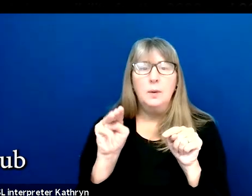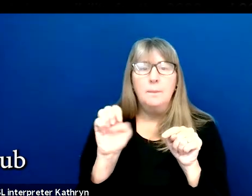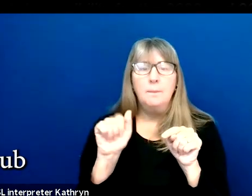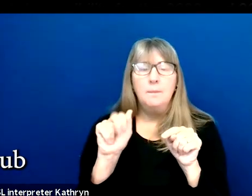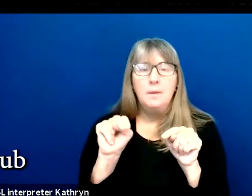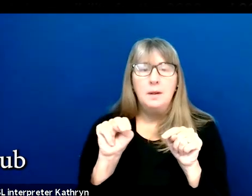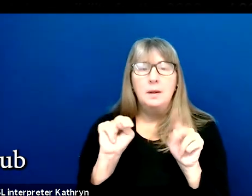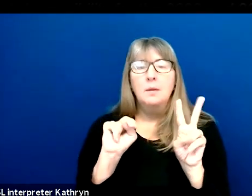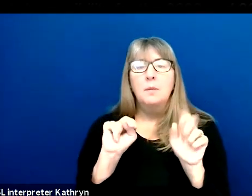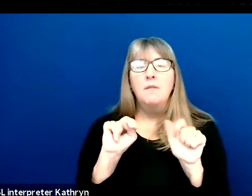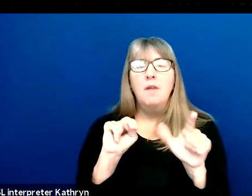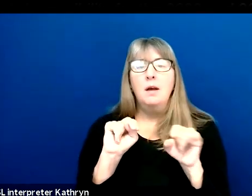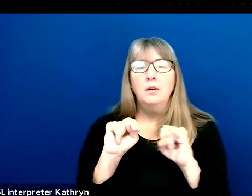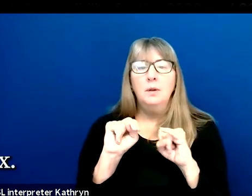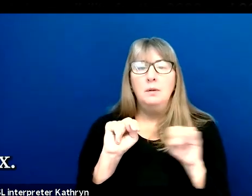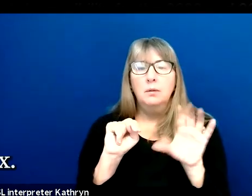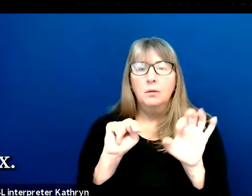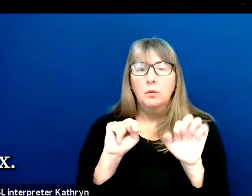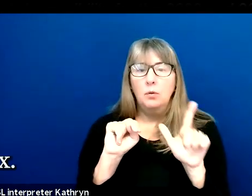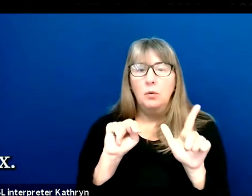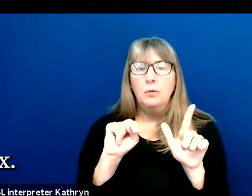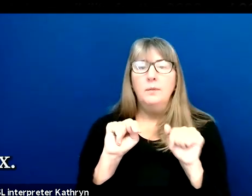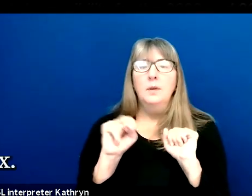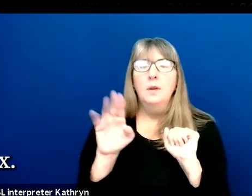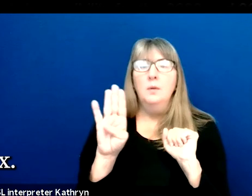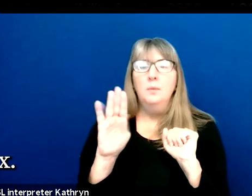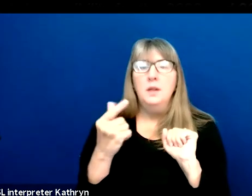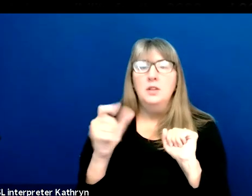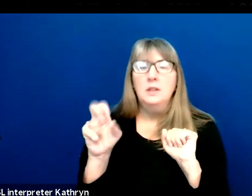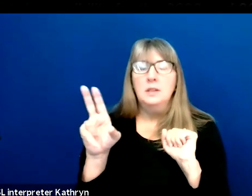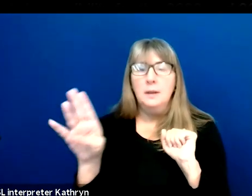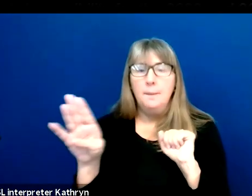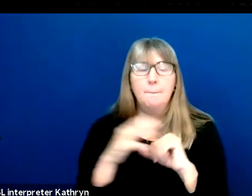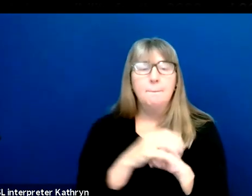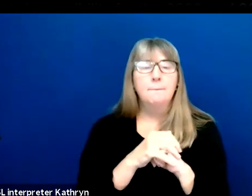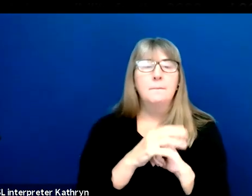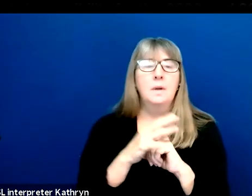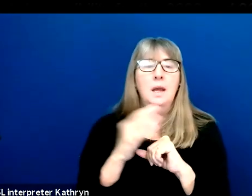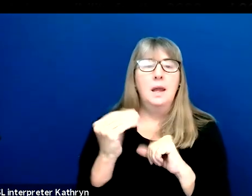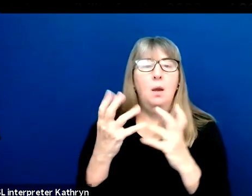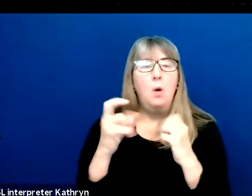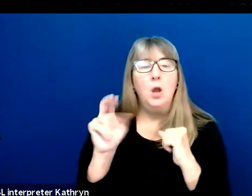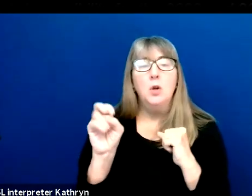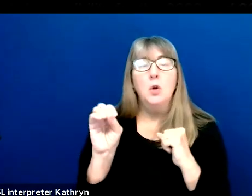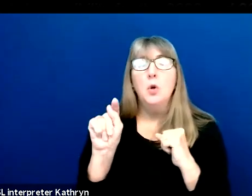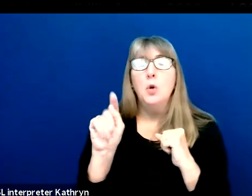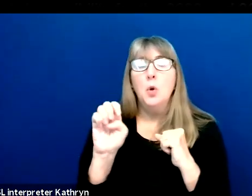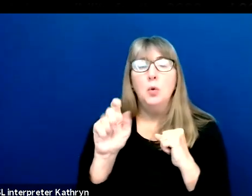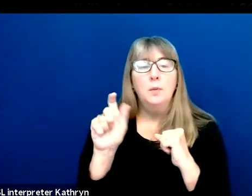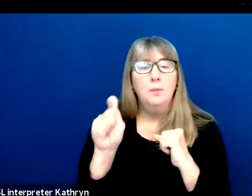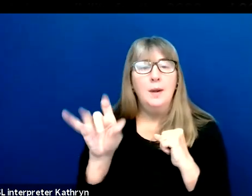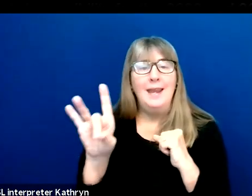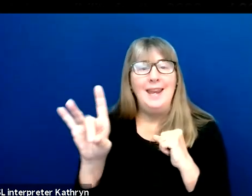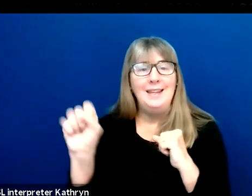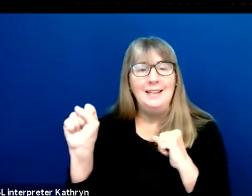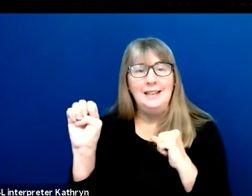flux underscore bg sub. So that's the background subtracted flux. I tell it that I want the note duration to be 0.8 seconds and I want the